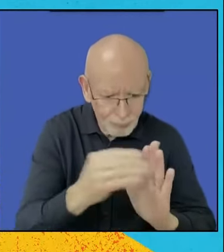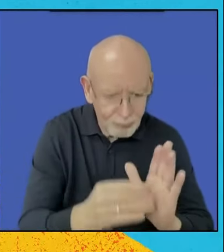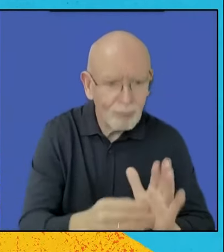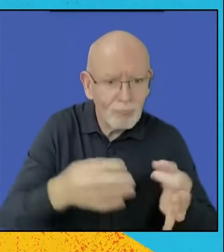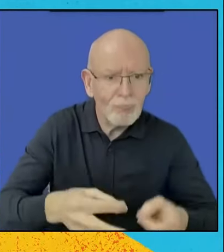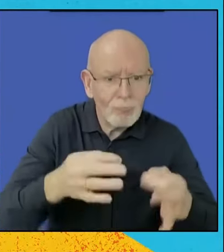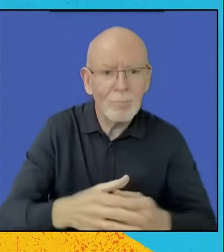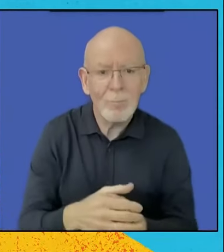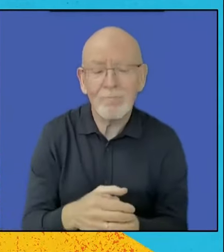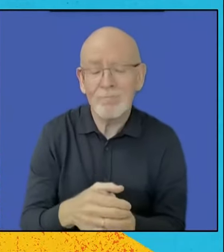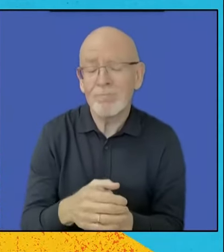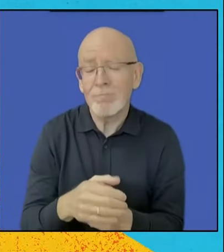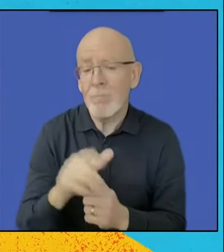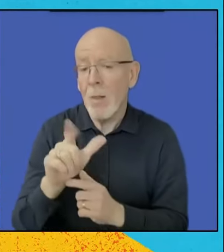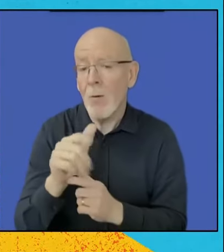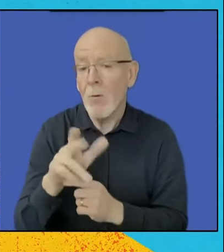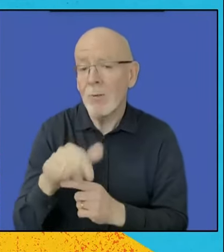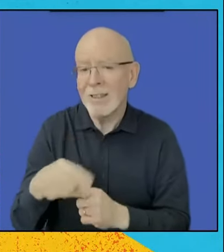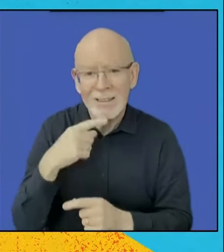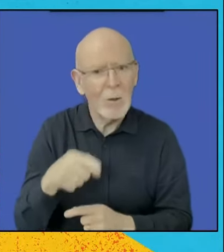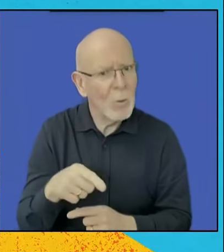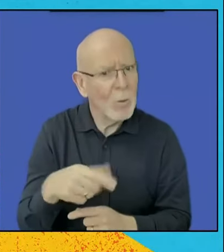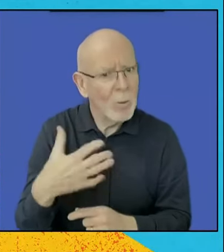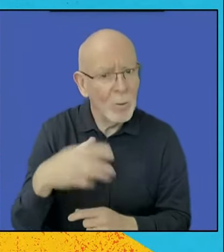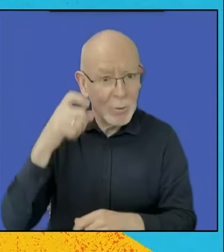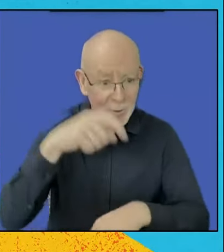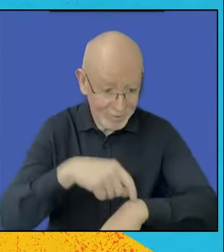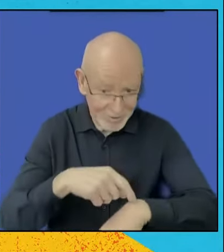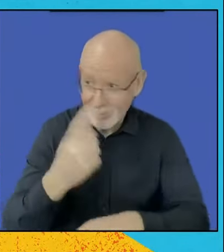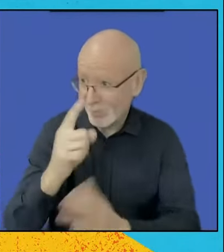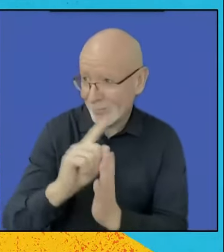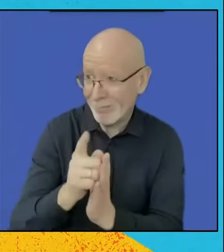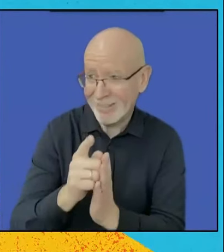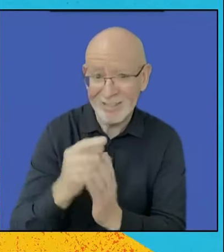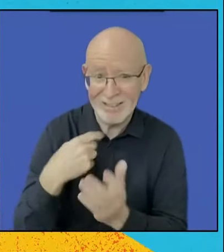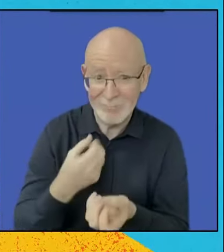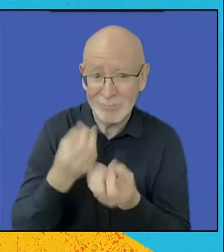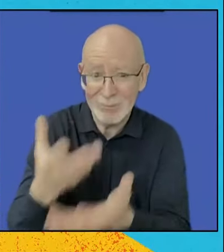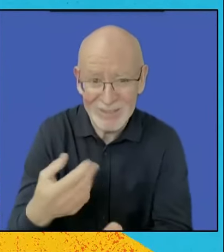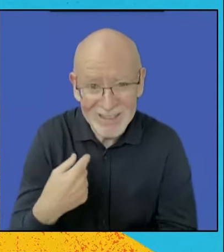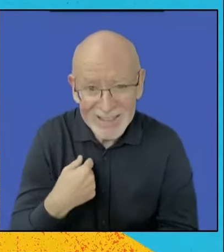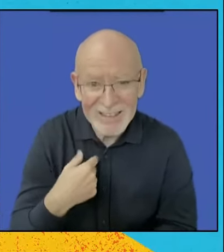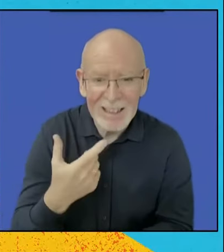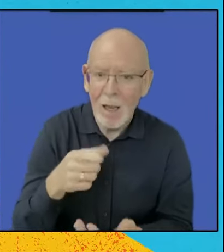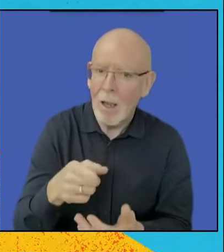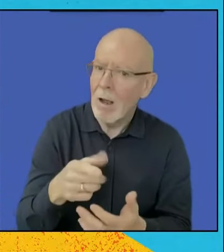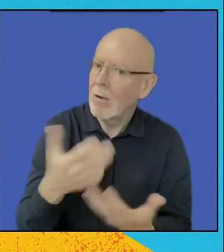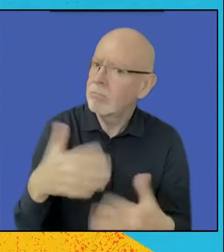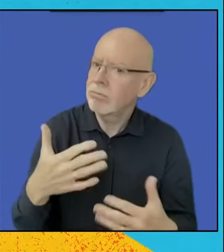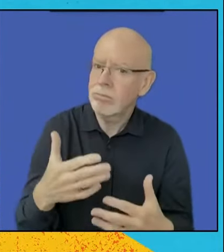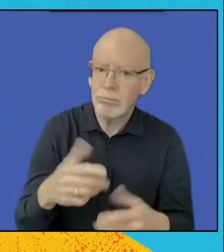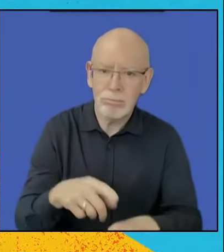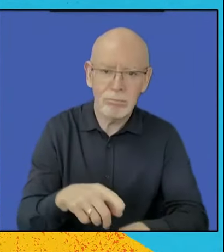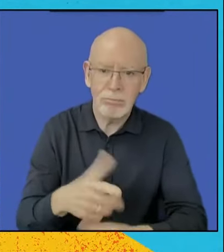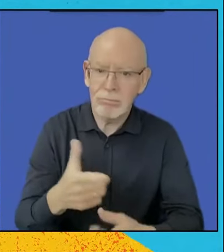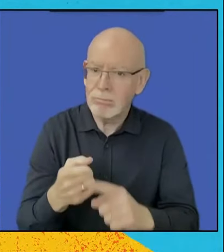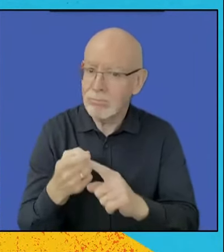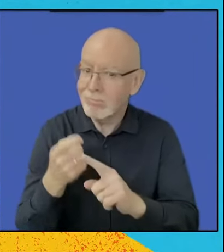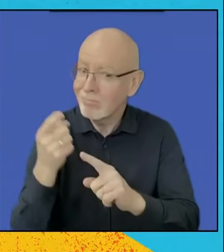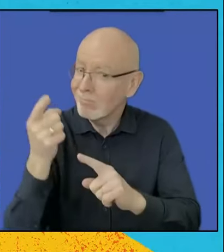are incredibly contextual. The barriers facing young people in Europe are going to be entirely different to the barriers facing young people in Latin America